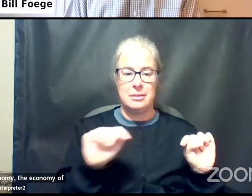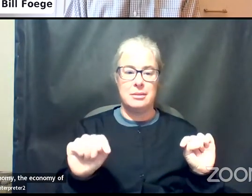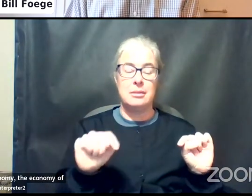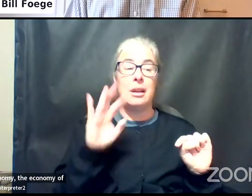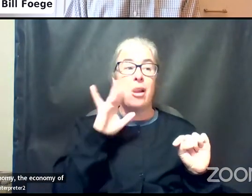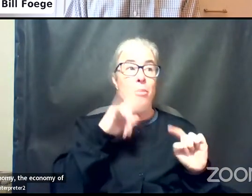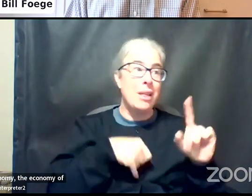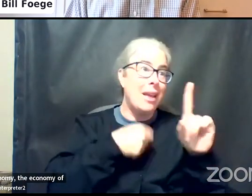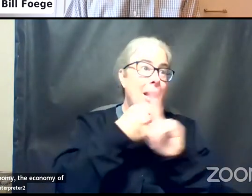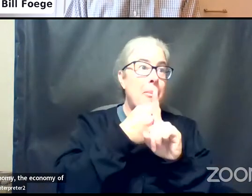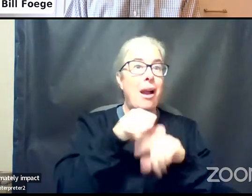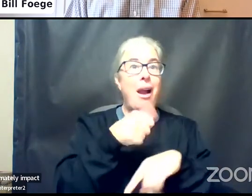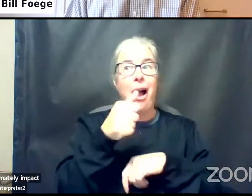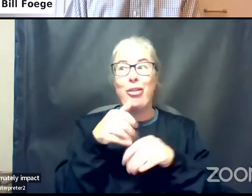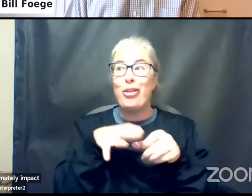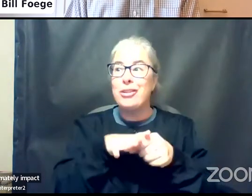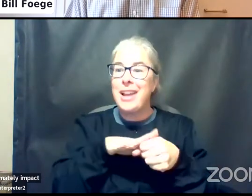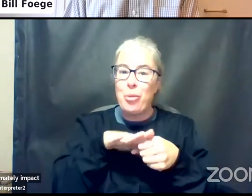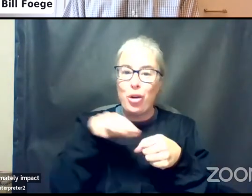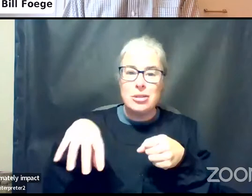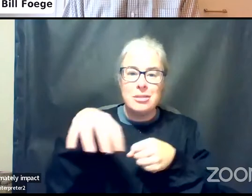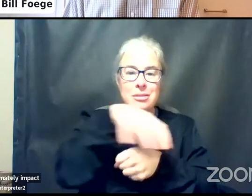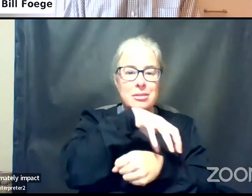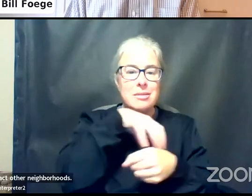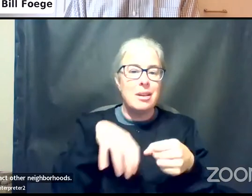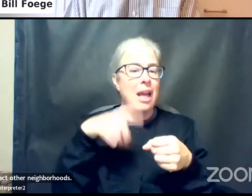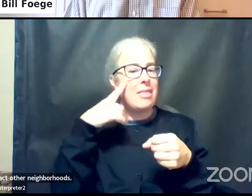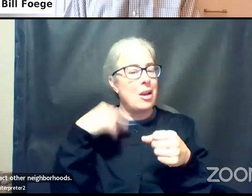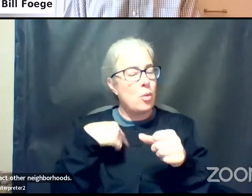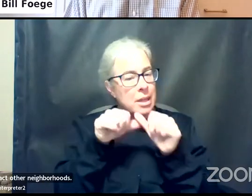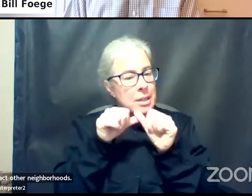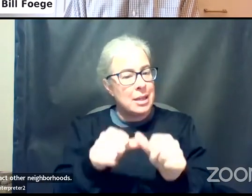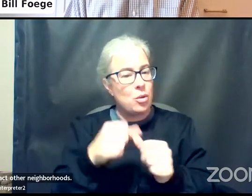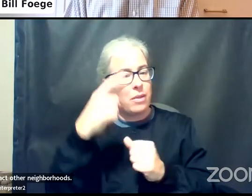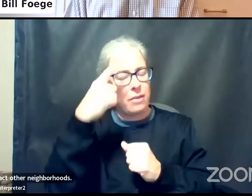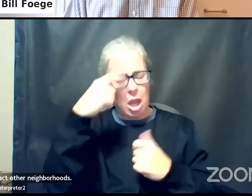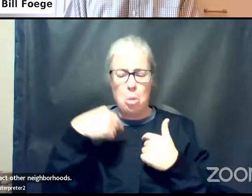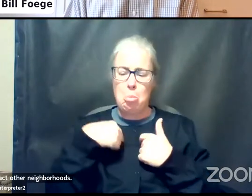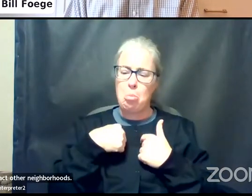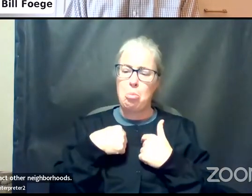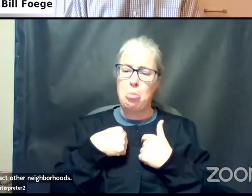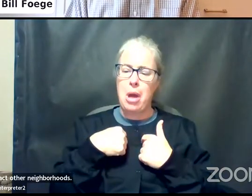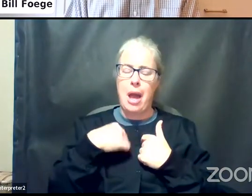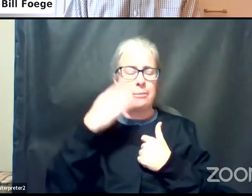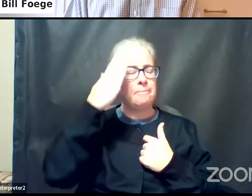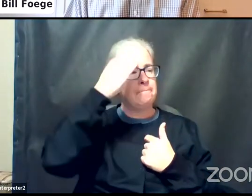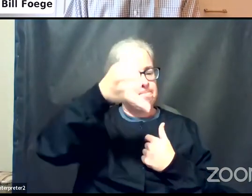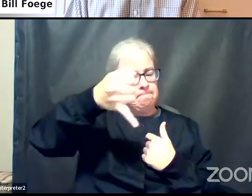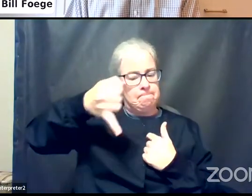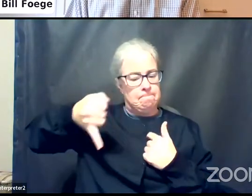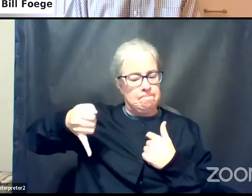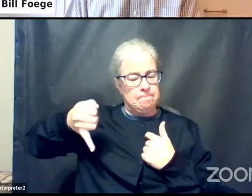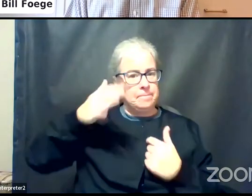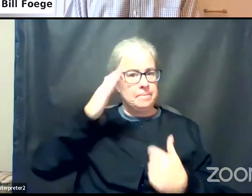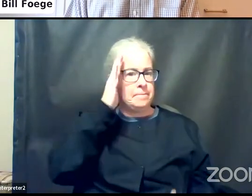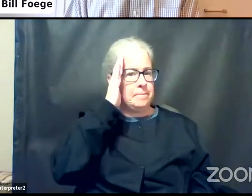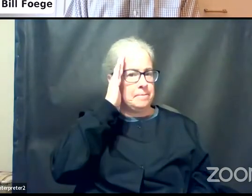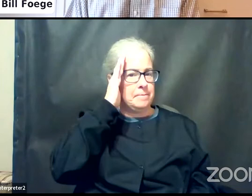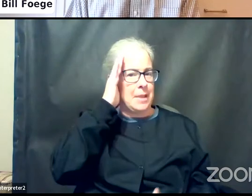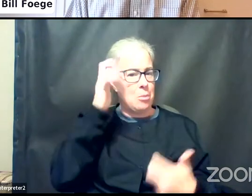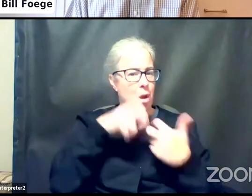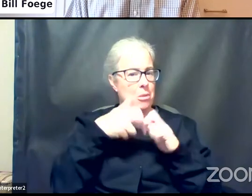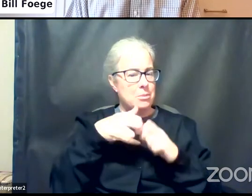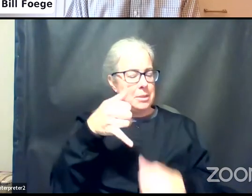impact other neighborhoods you know I think we continue to think that we can wall off problems when